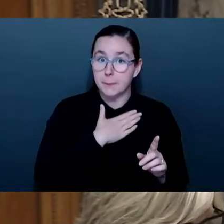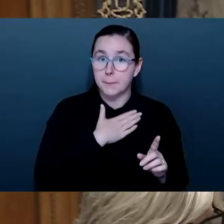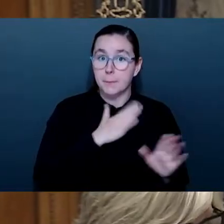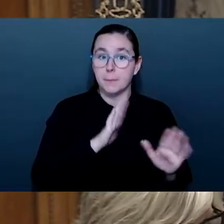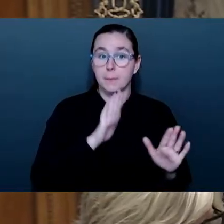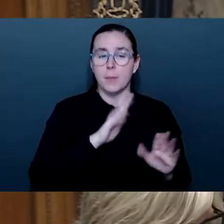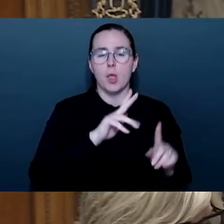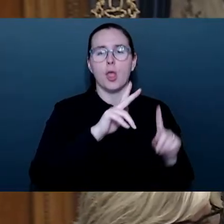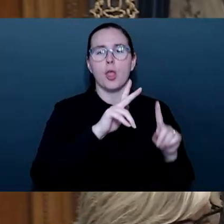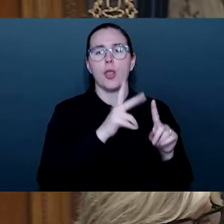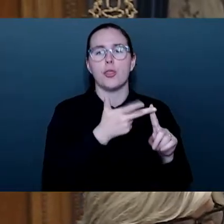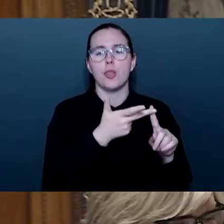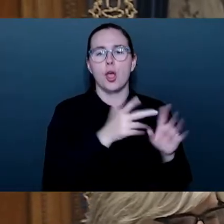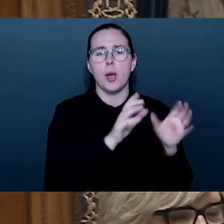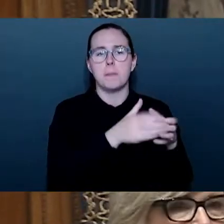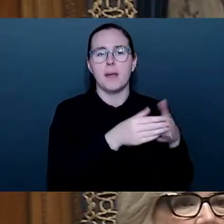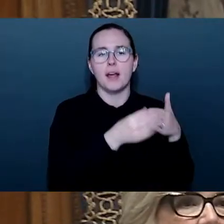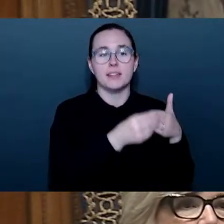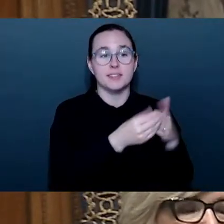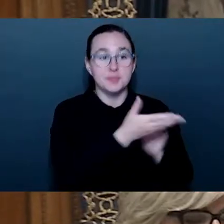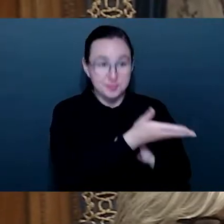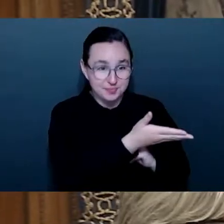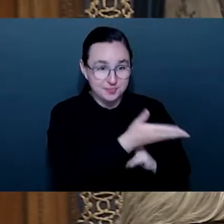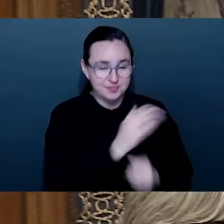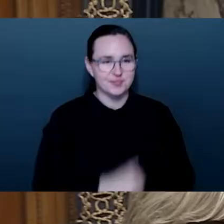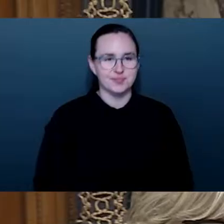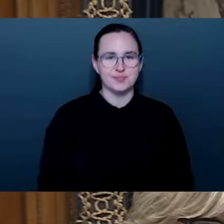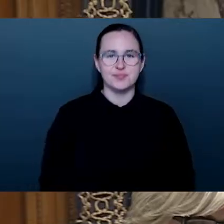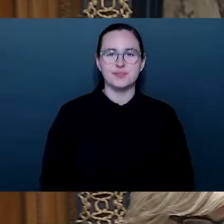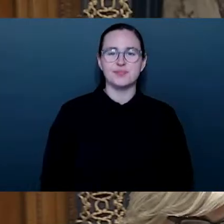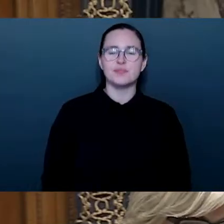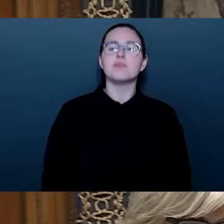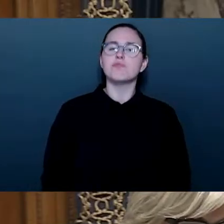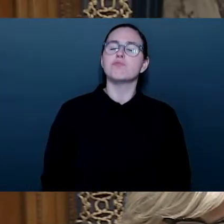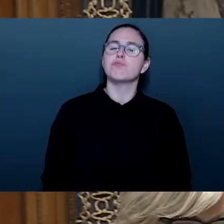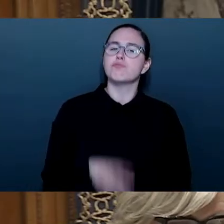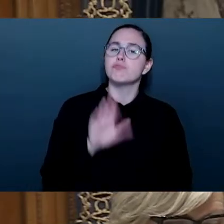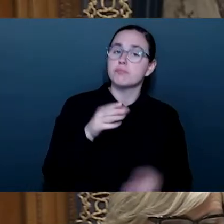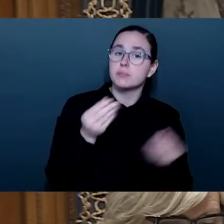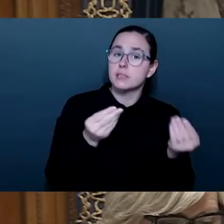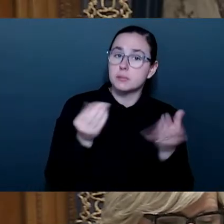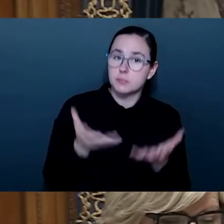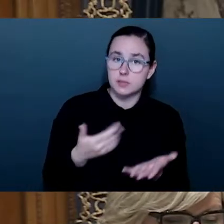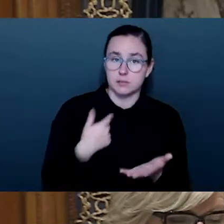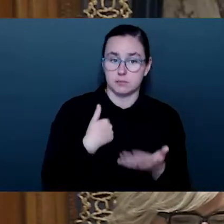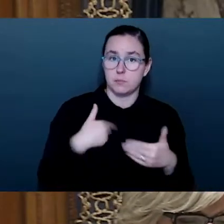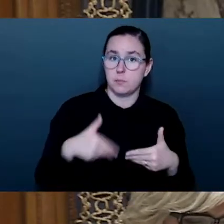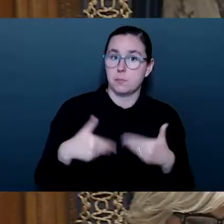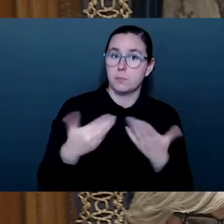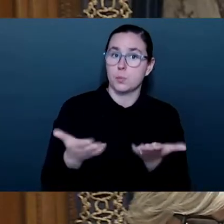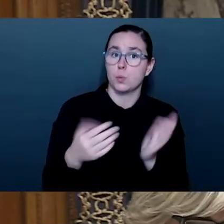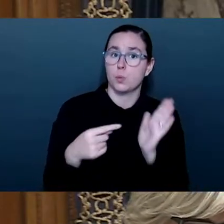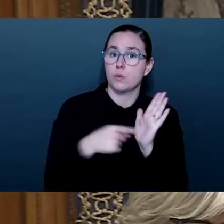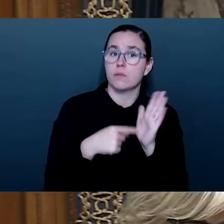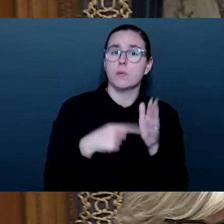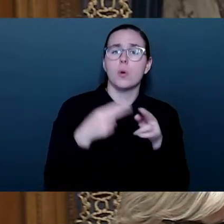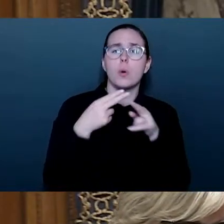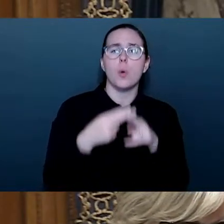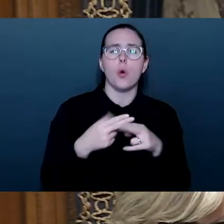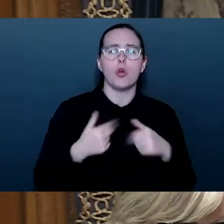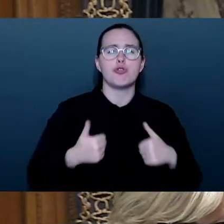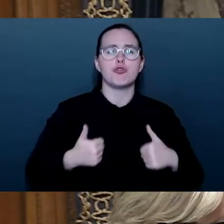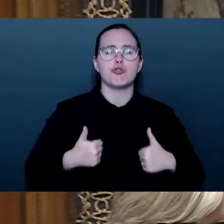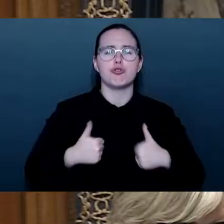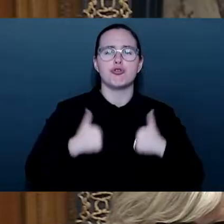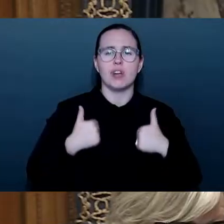Mr. Speaker, I move that a bill entitled Residential Tenancy Amendment Act, of which notice has been given in my